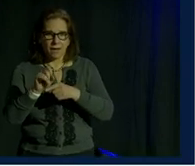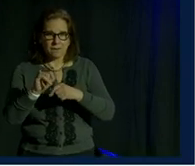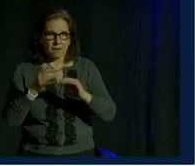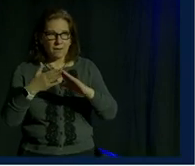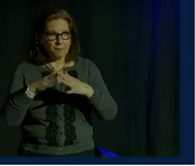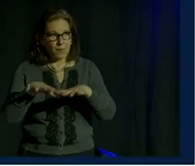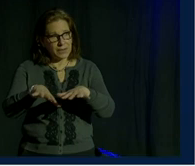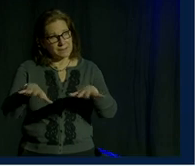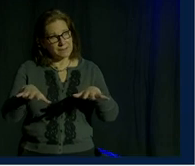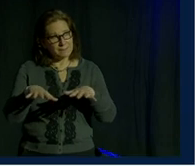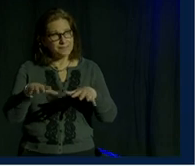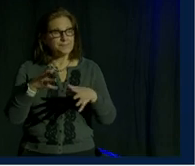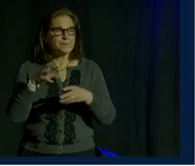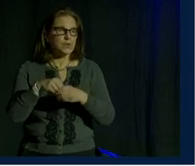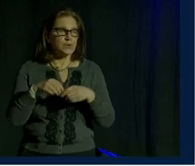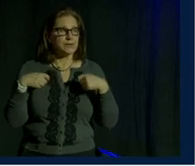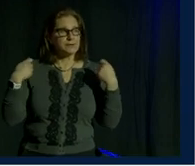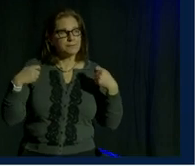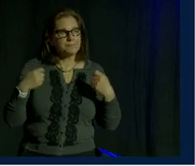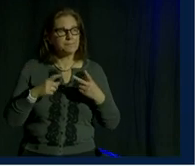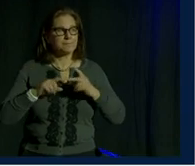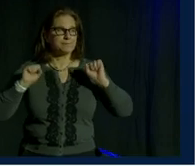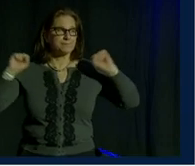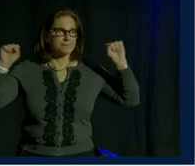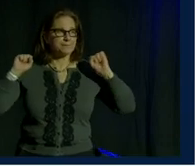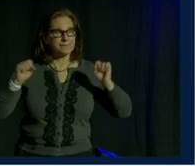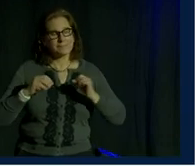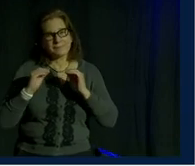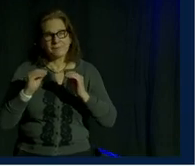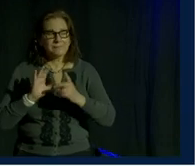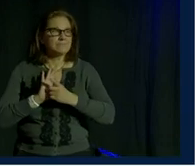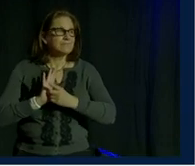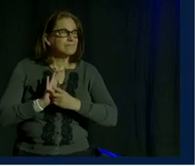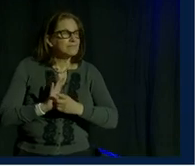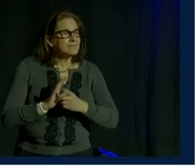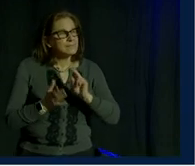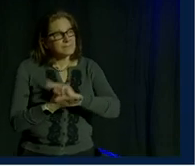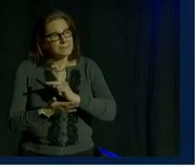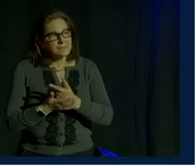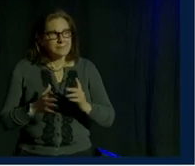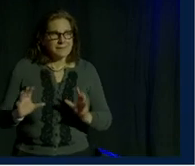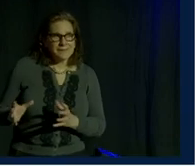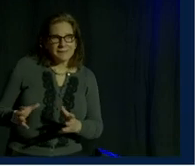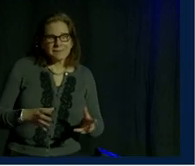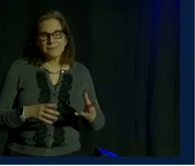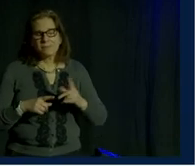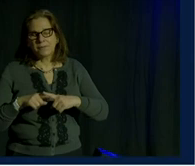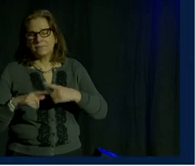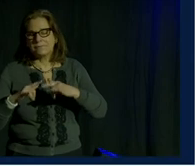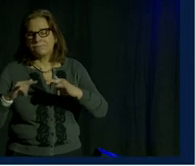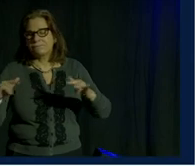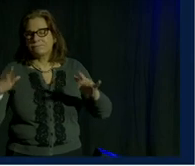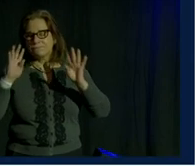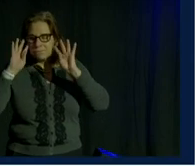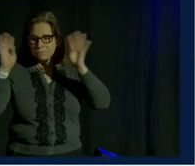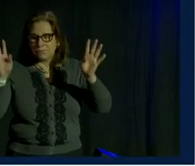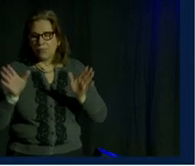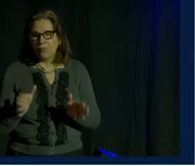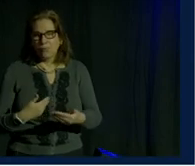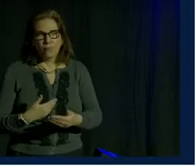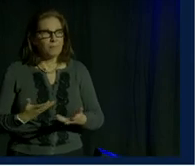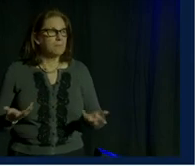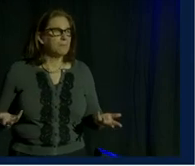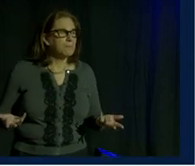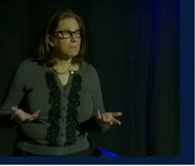gymnasium, fitness room, teaching and demonstration kitchen, classrooms, and flexible multi-purpose rooms.